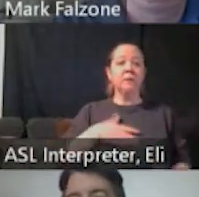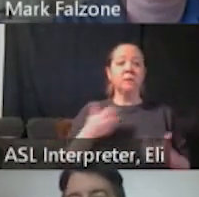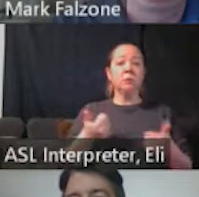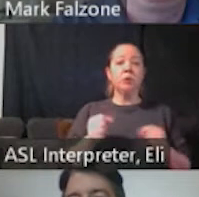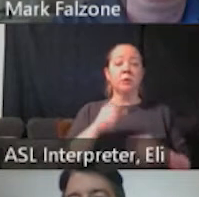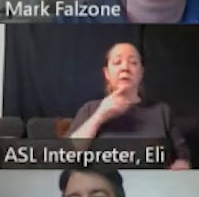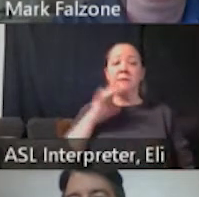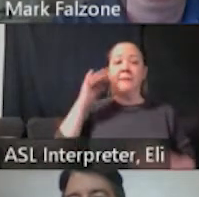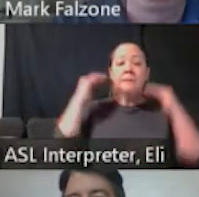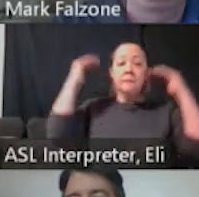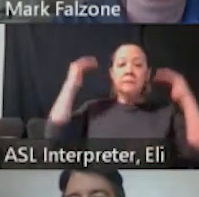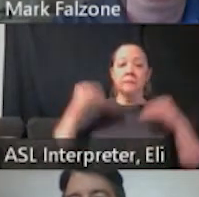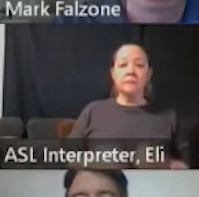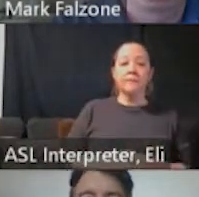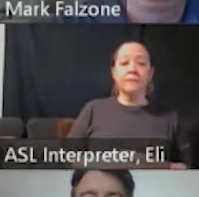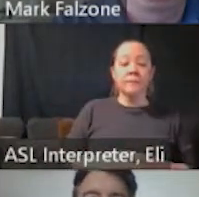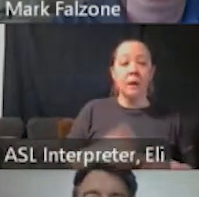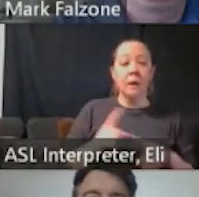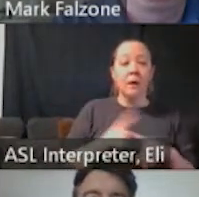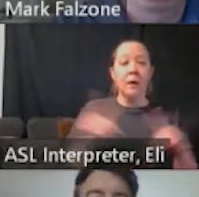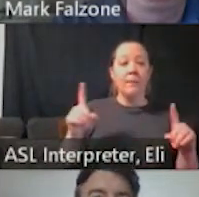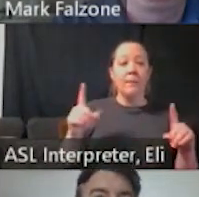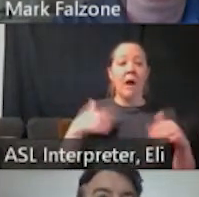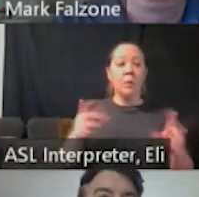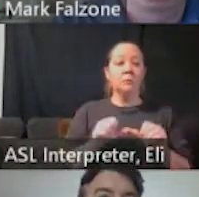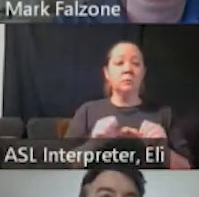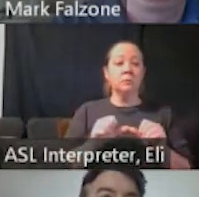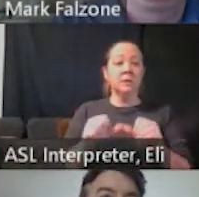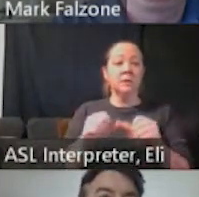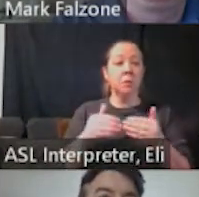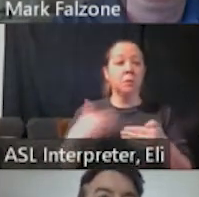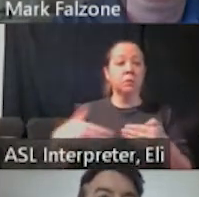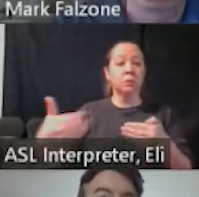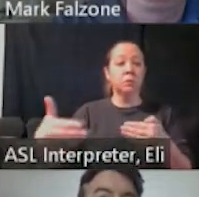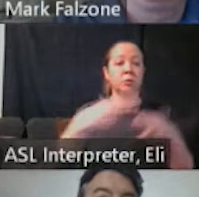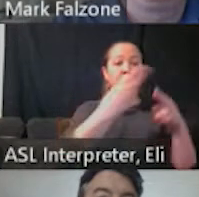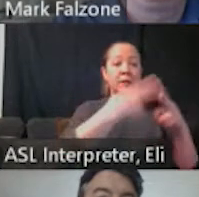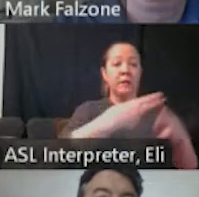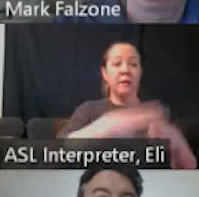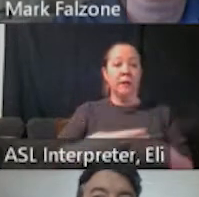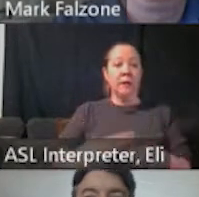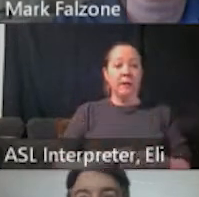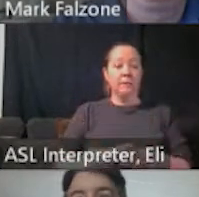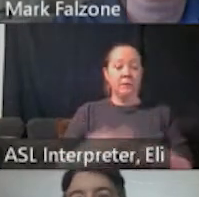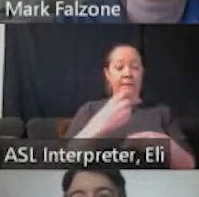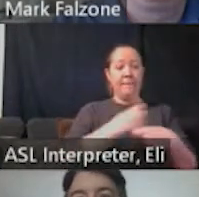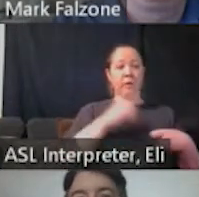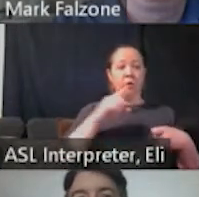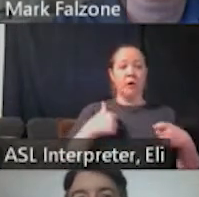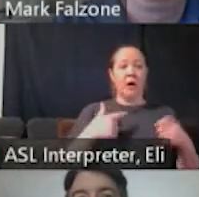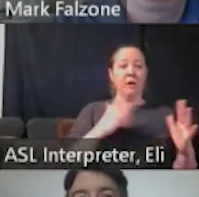okay? But I'm going to continue to call all the names to make sure I've reached everyone.